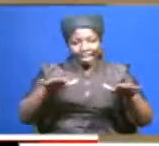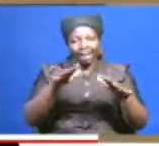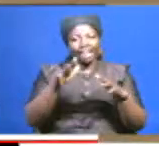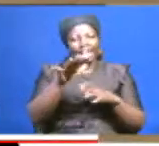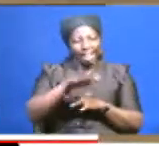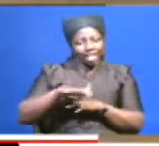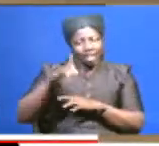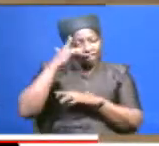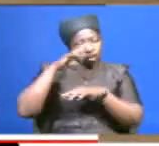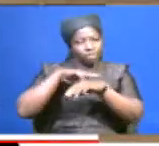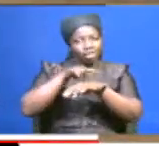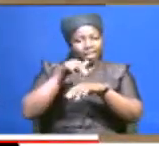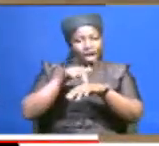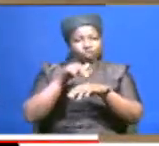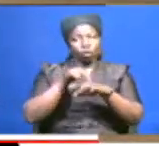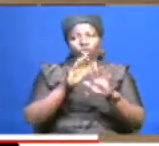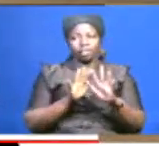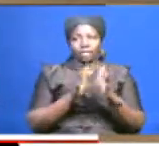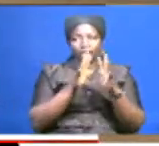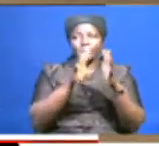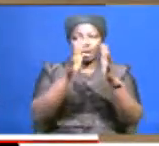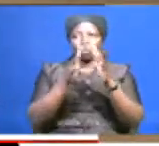celebrations.